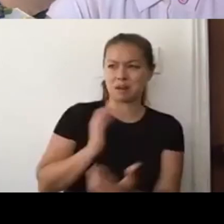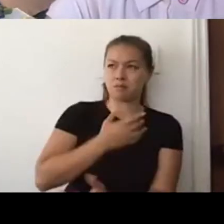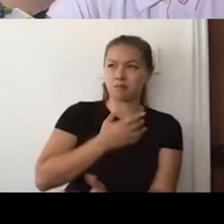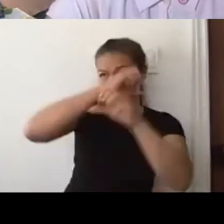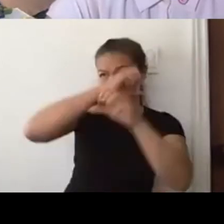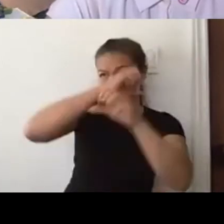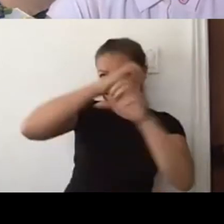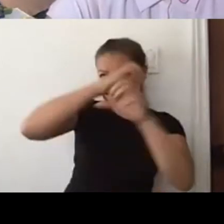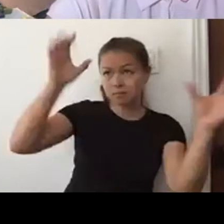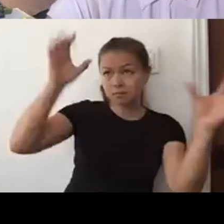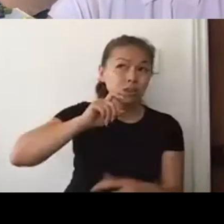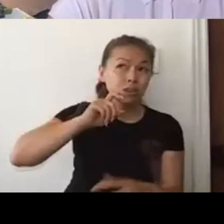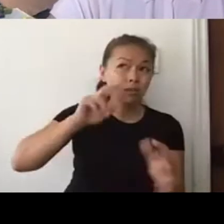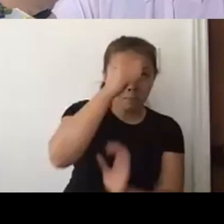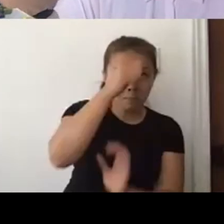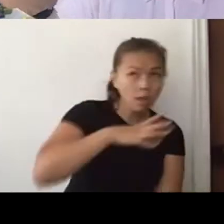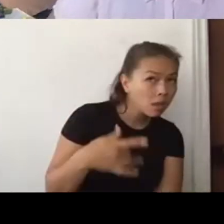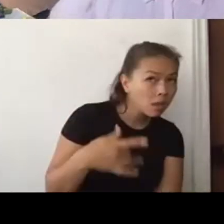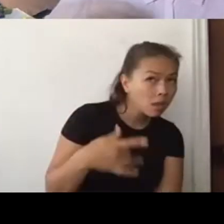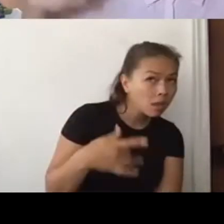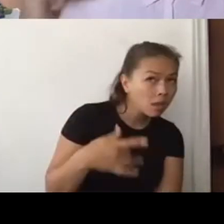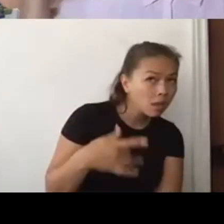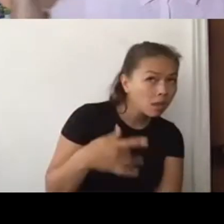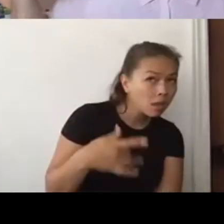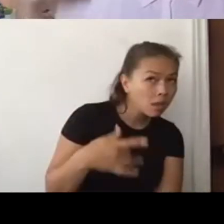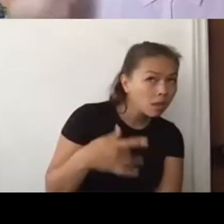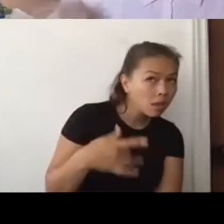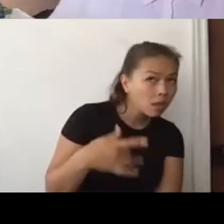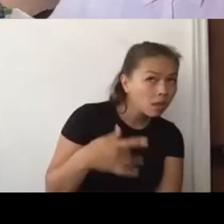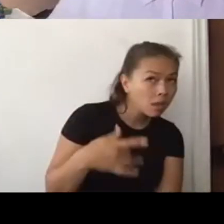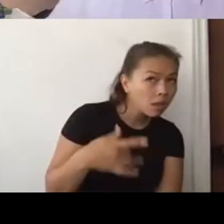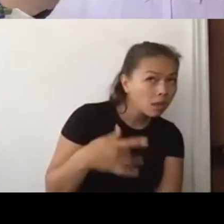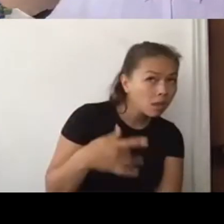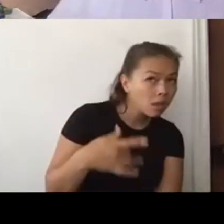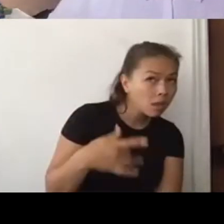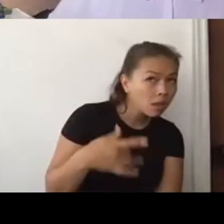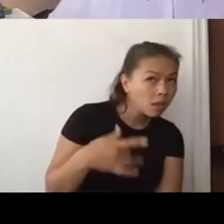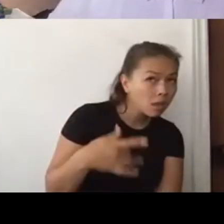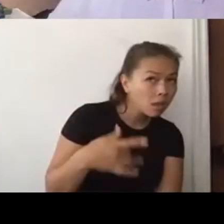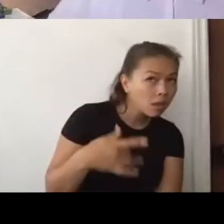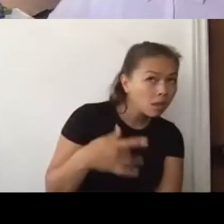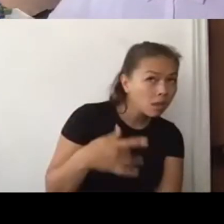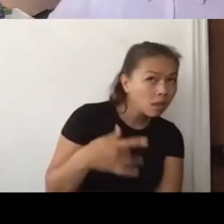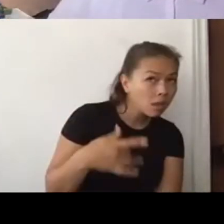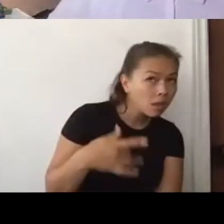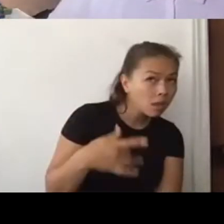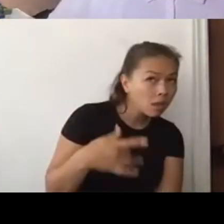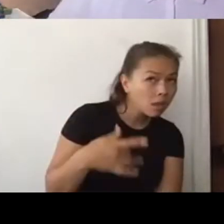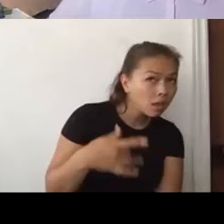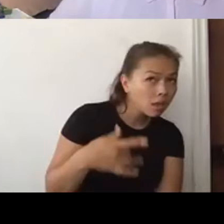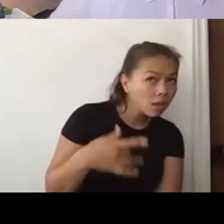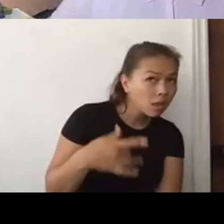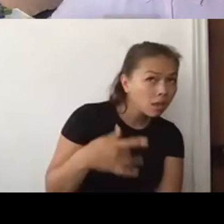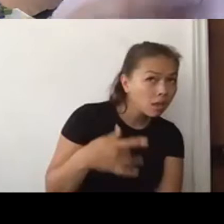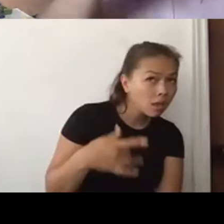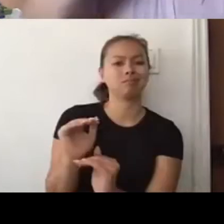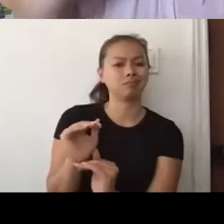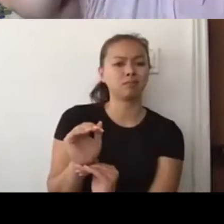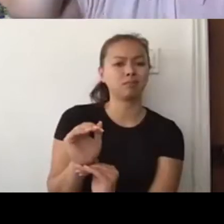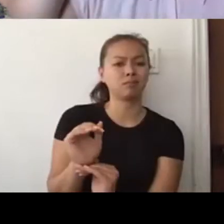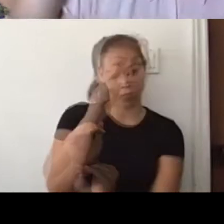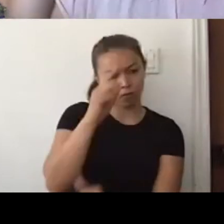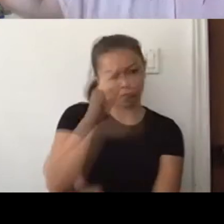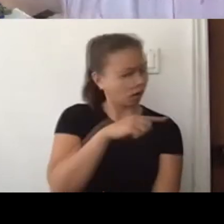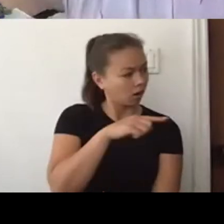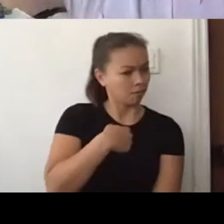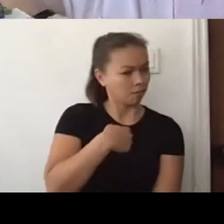possibilities to be and to identify yourself and to live your life. And for a lot of, for example, in my